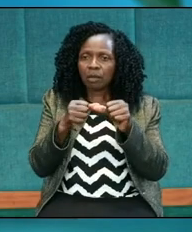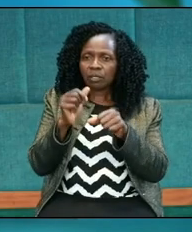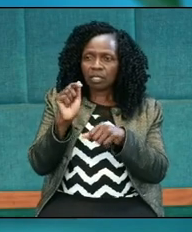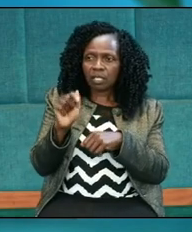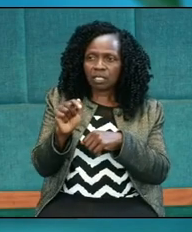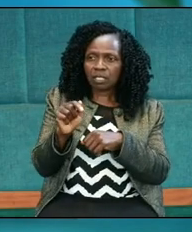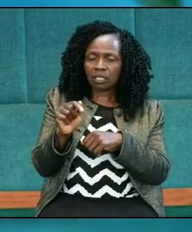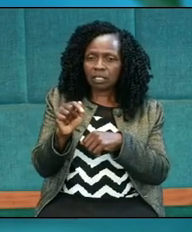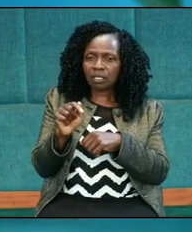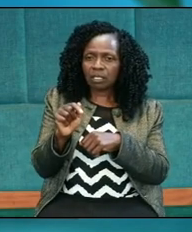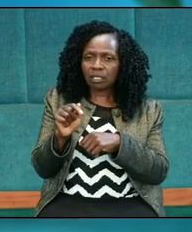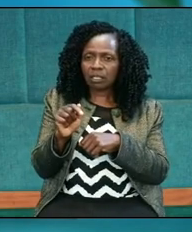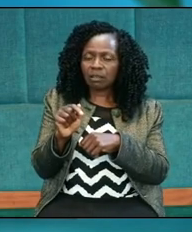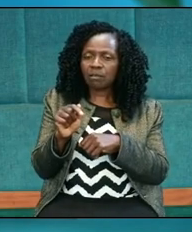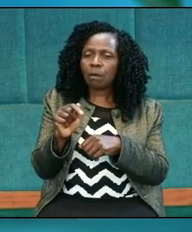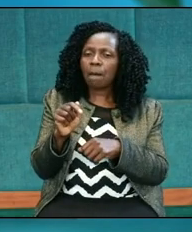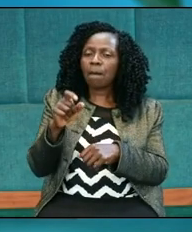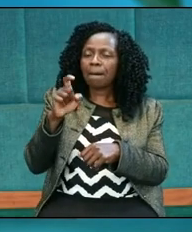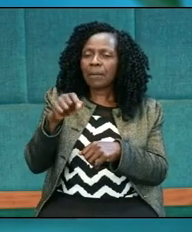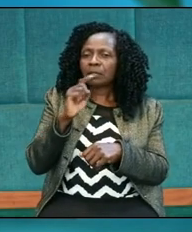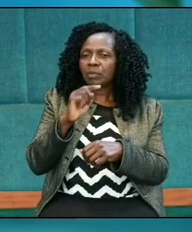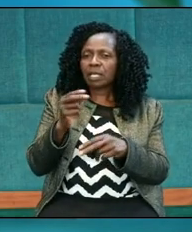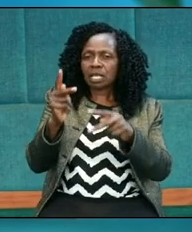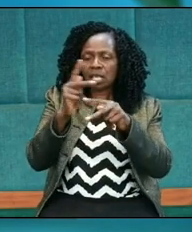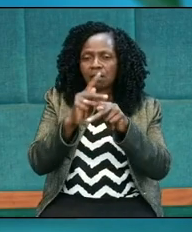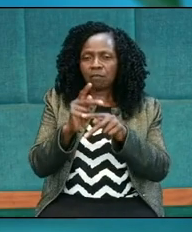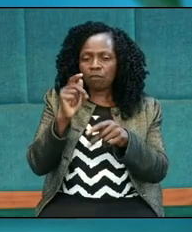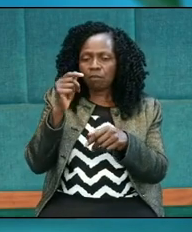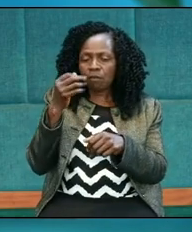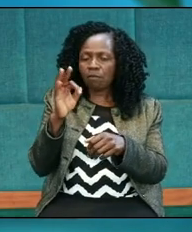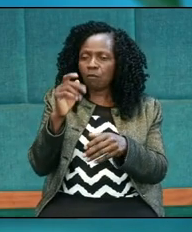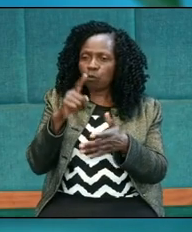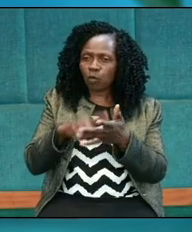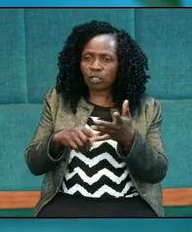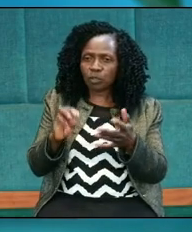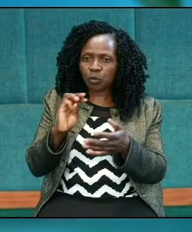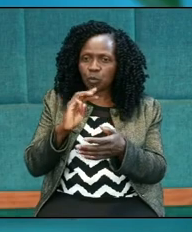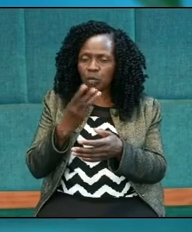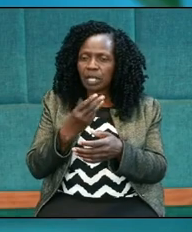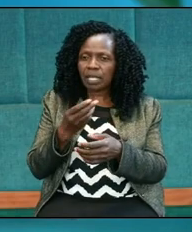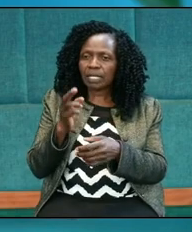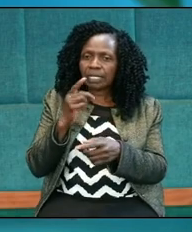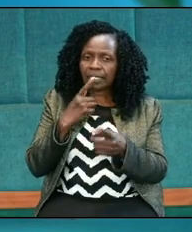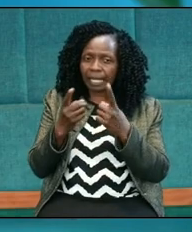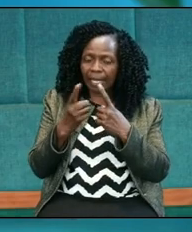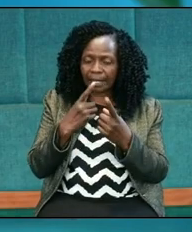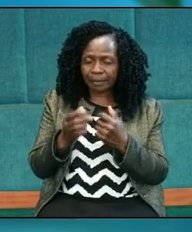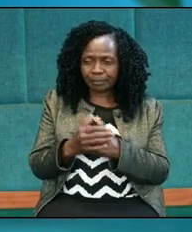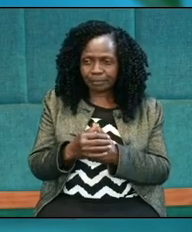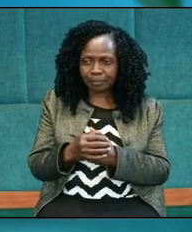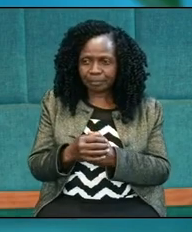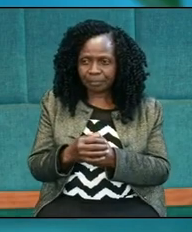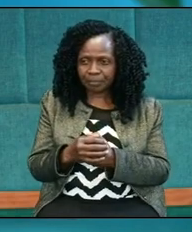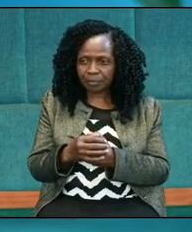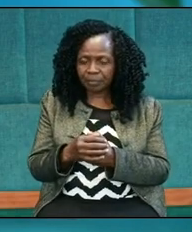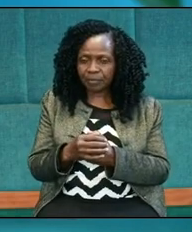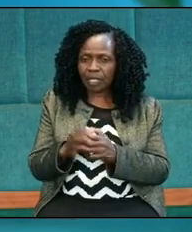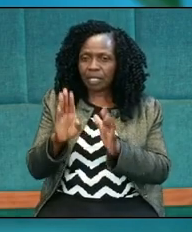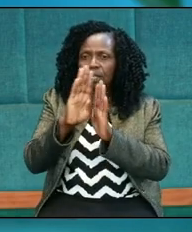we need to say. And I realized even the church man was saying, where convenient, please